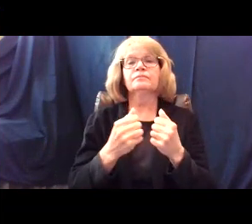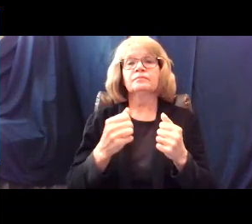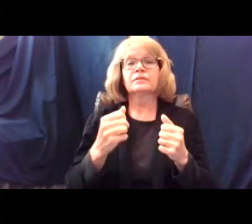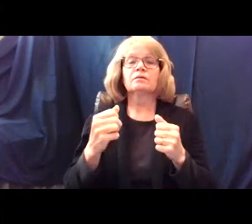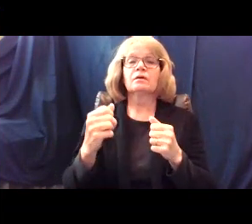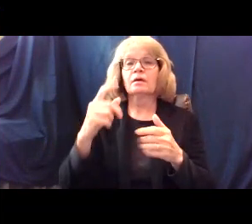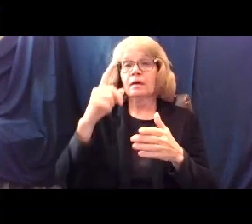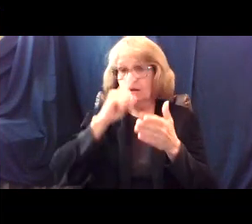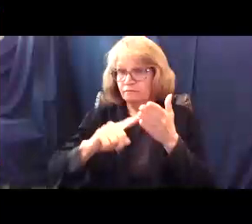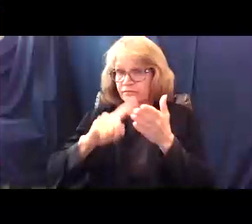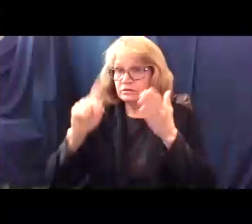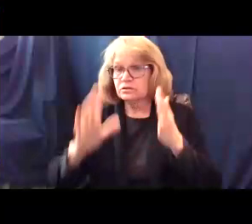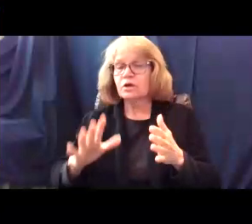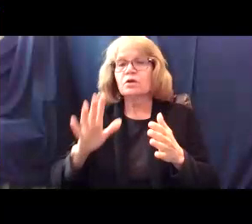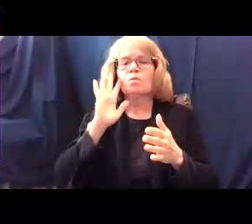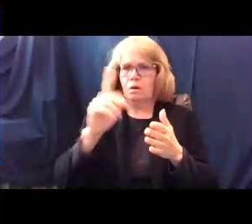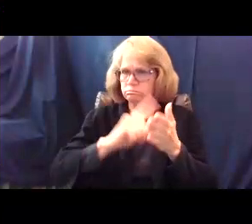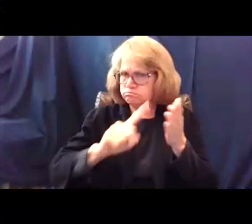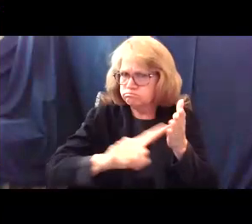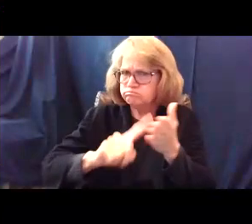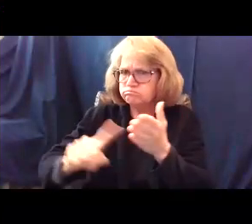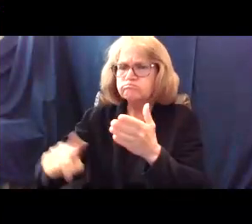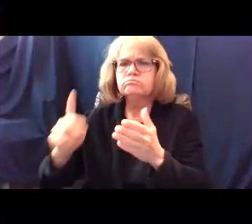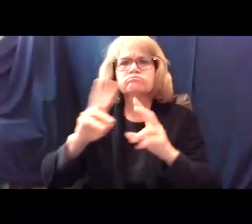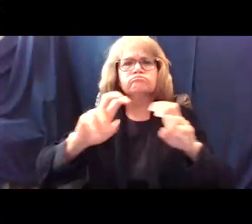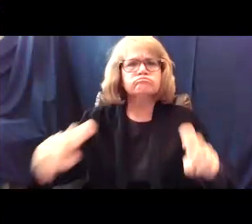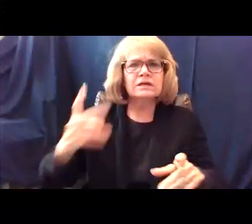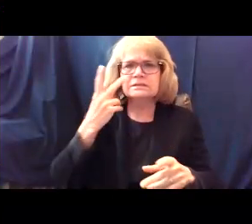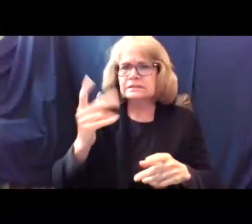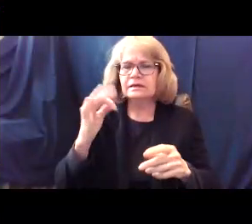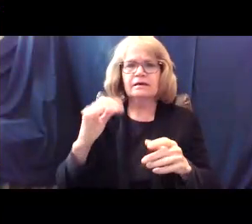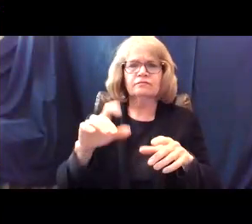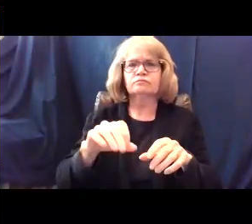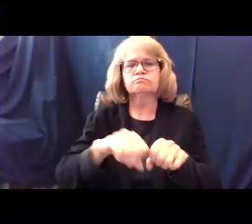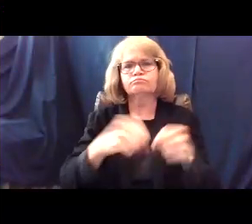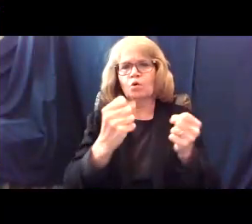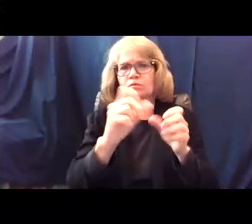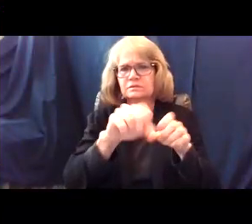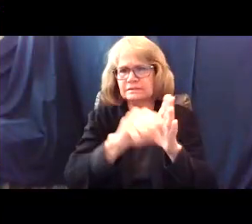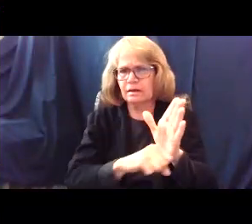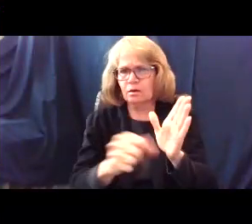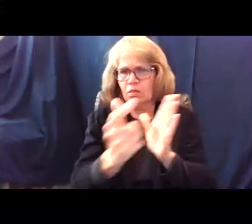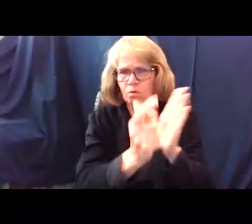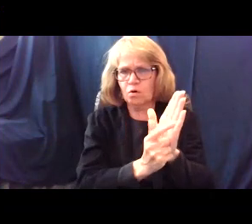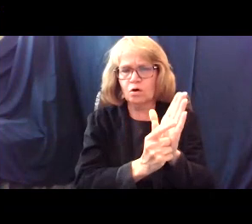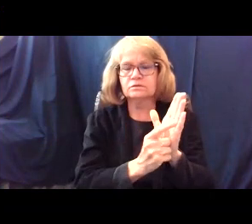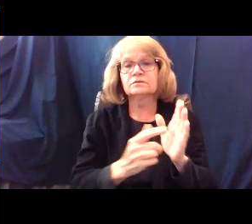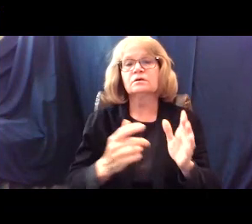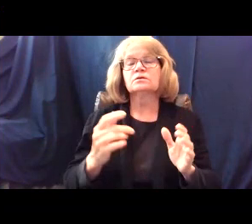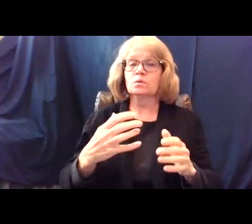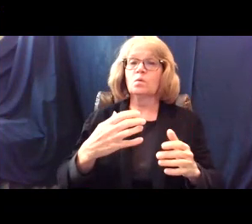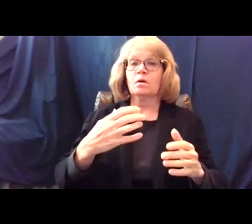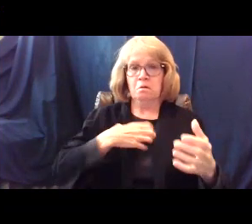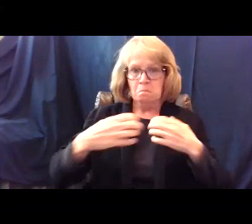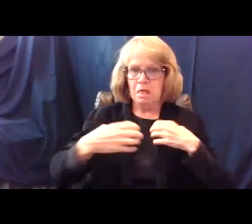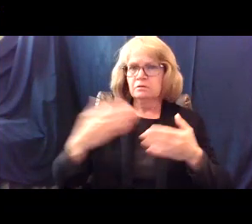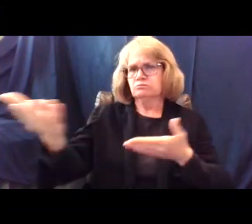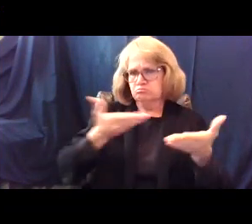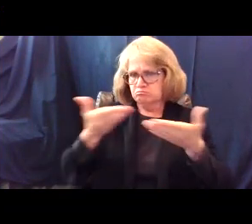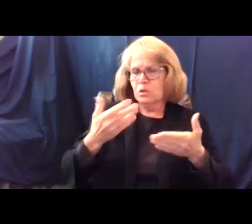the situation to see if there's a violation of our state laws. But beyond reacting to complaints as they come in and investigating